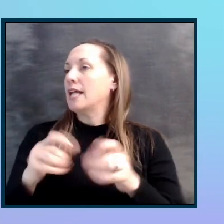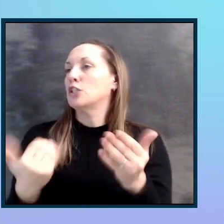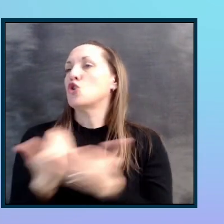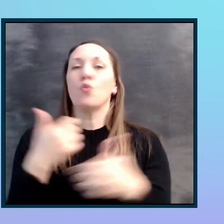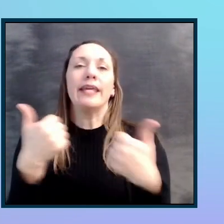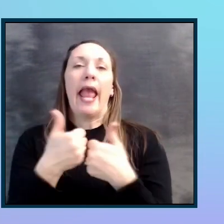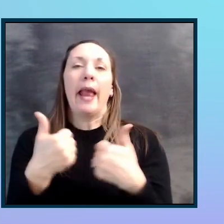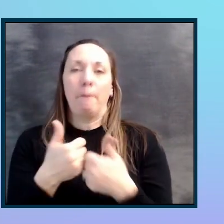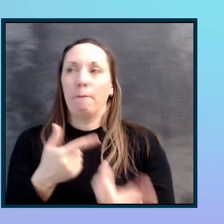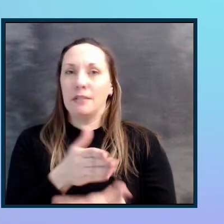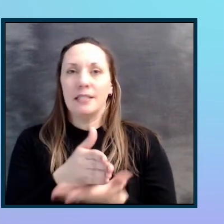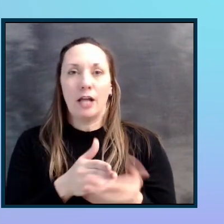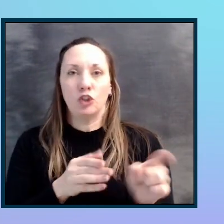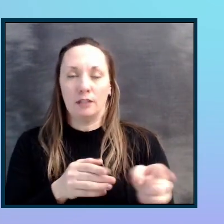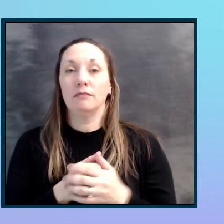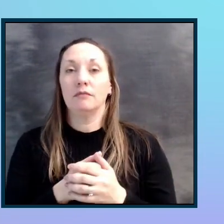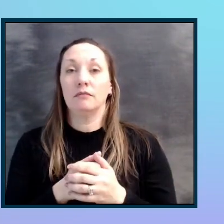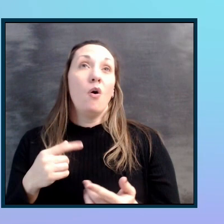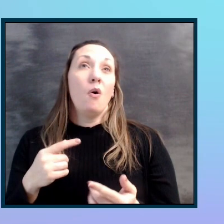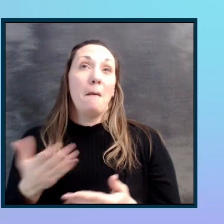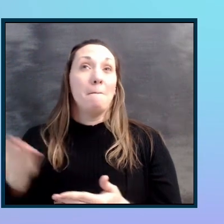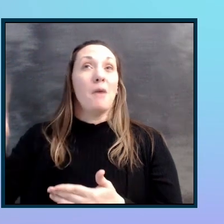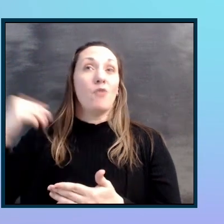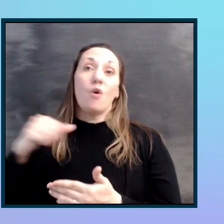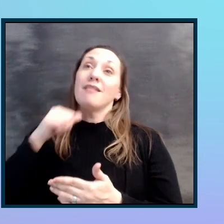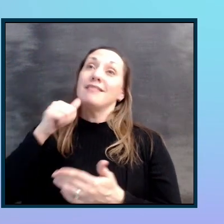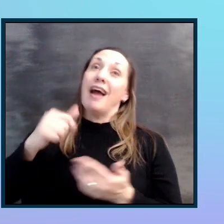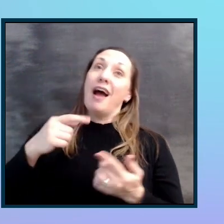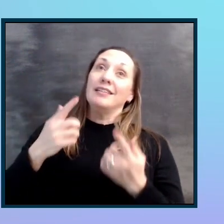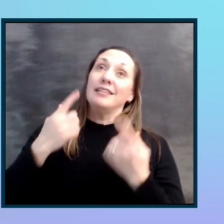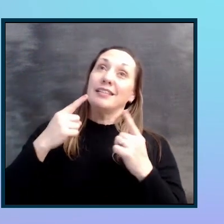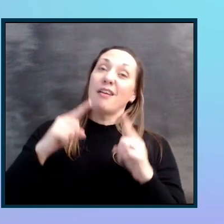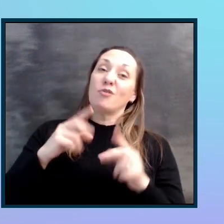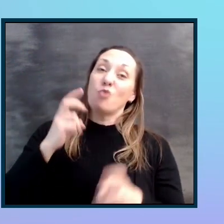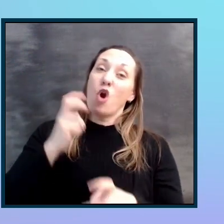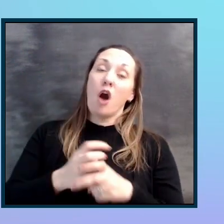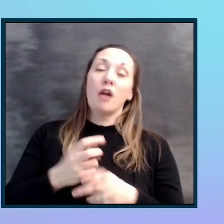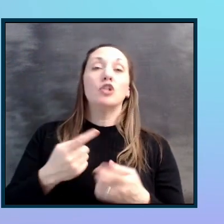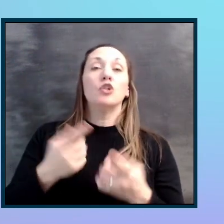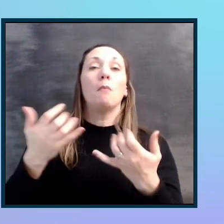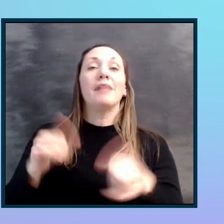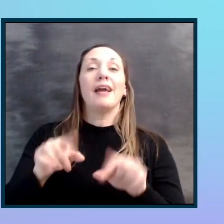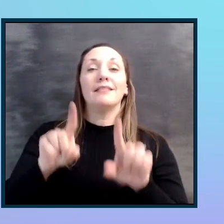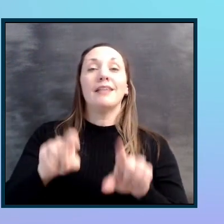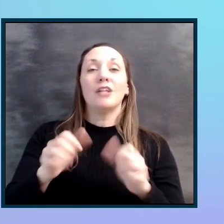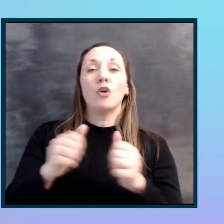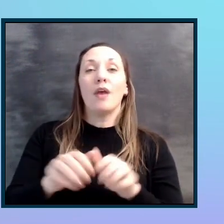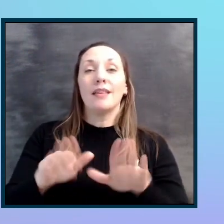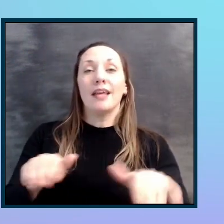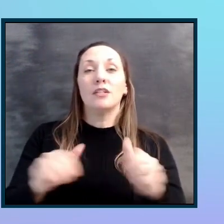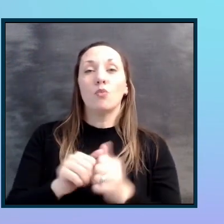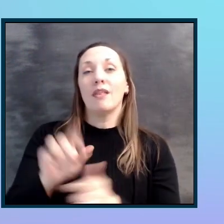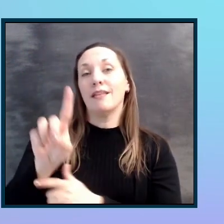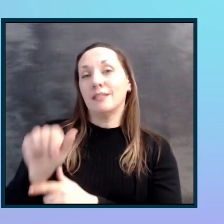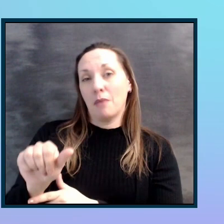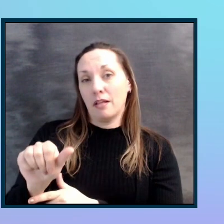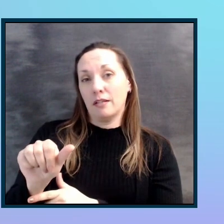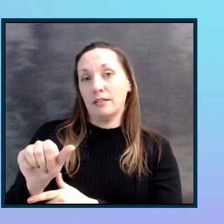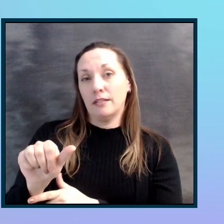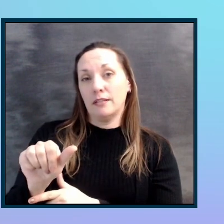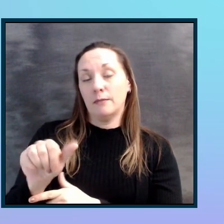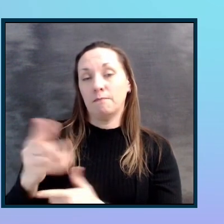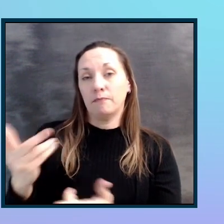games. What kind of games might they be? The second one obviously is going to some type of show or schedule maybe, or